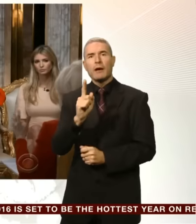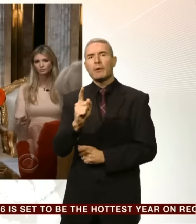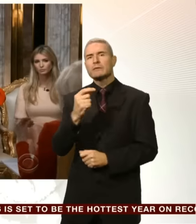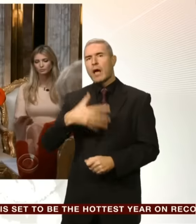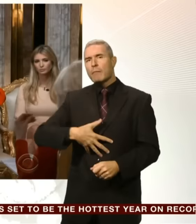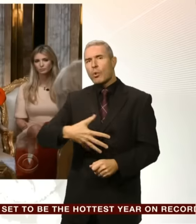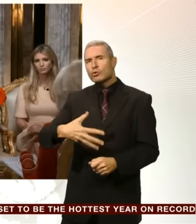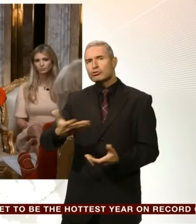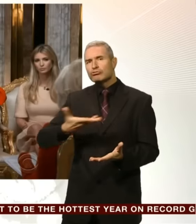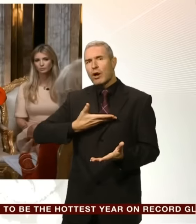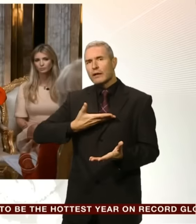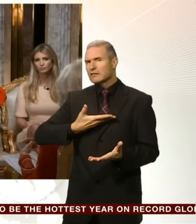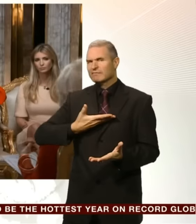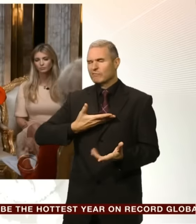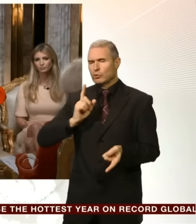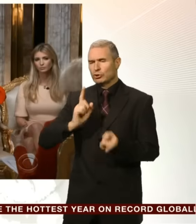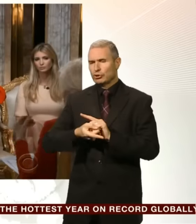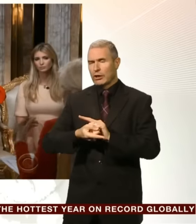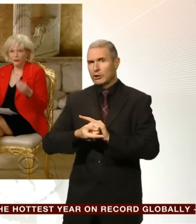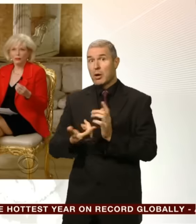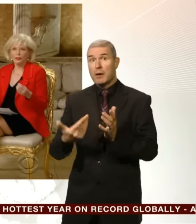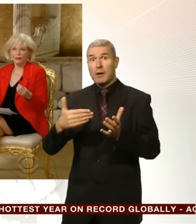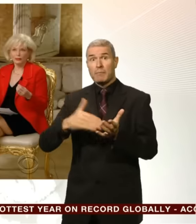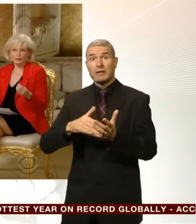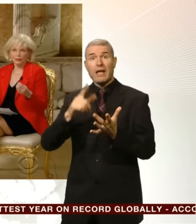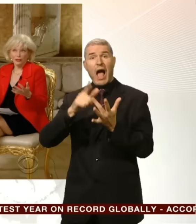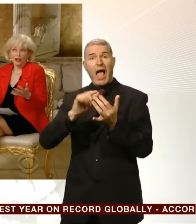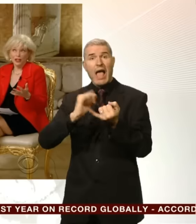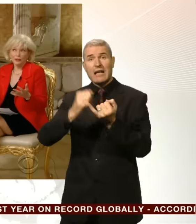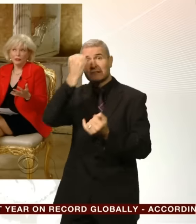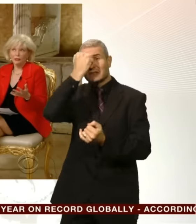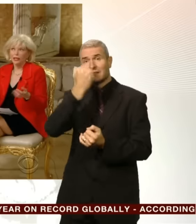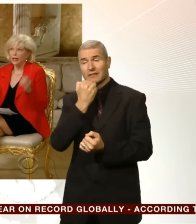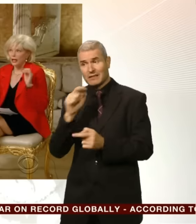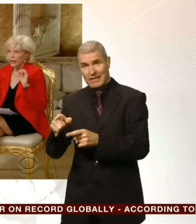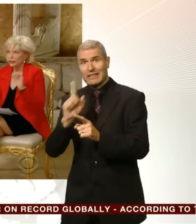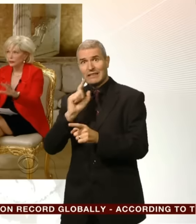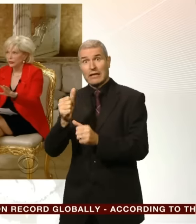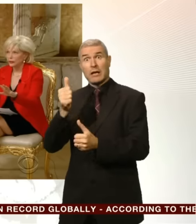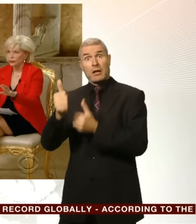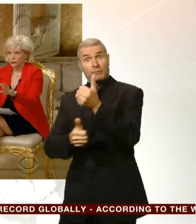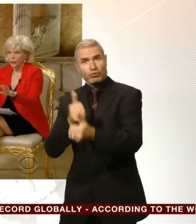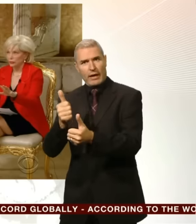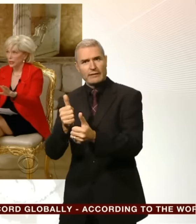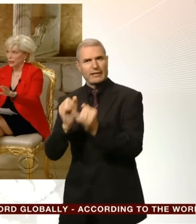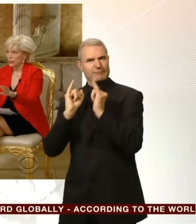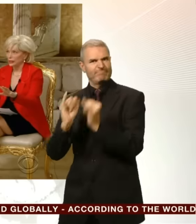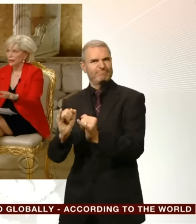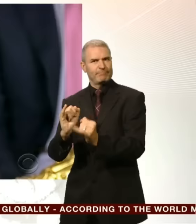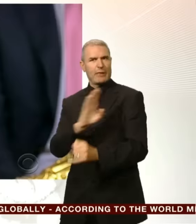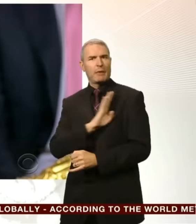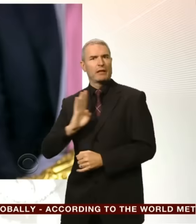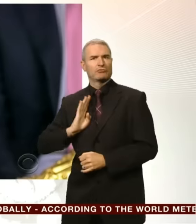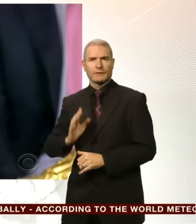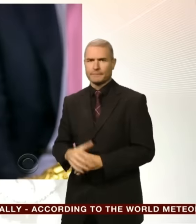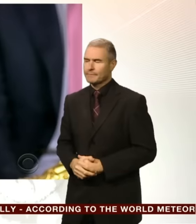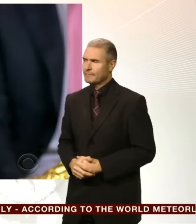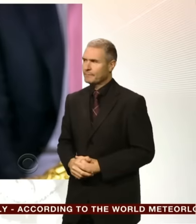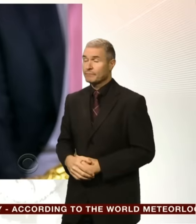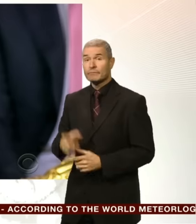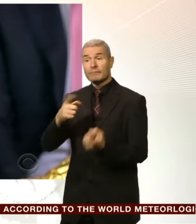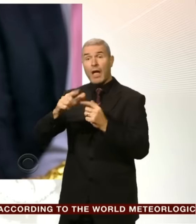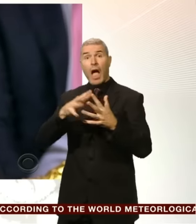abortion rights. And on the fight against so-called Islamic State, he both praised and chastised the military. We have great